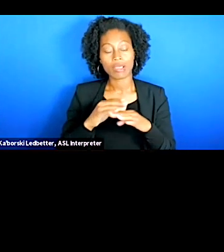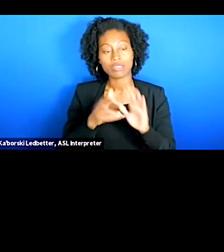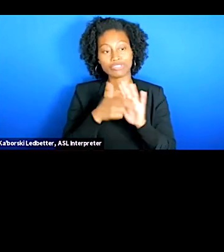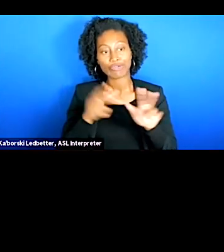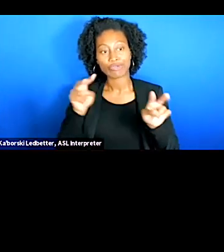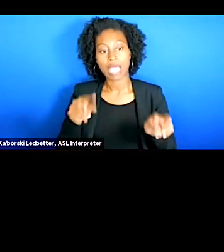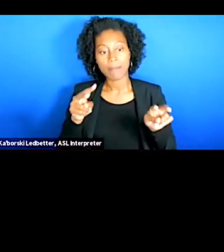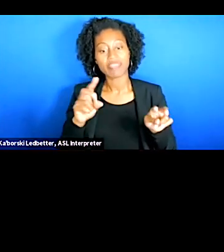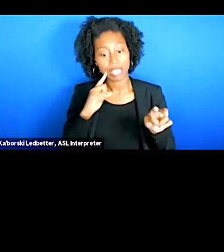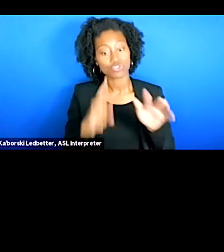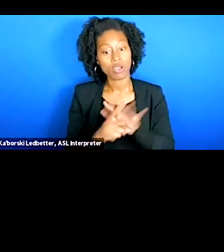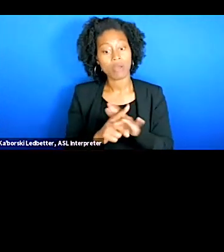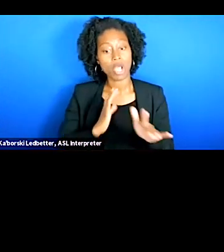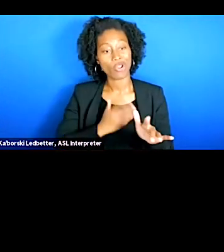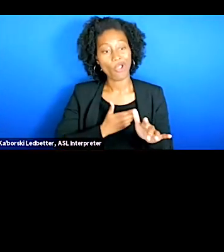analyses.